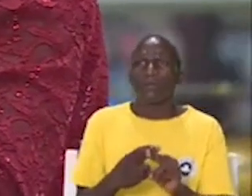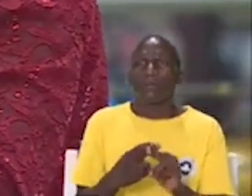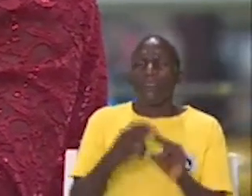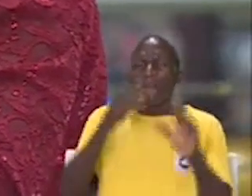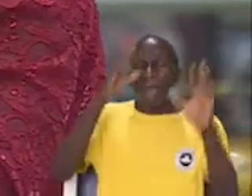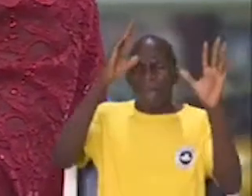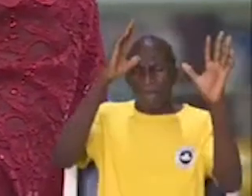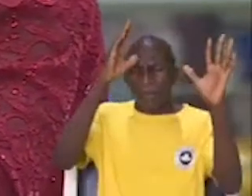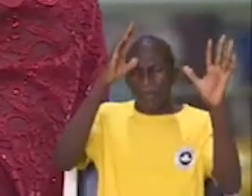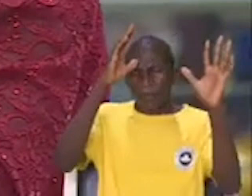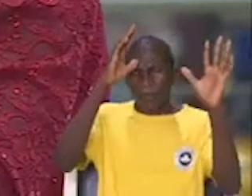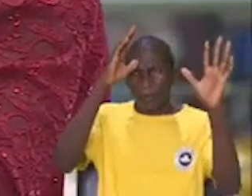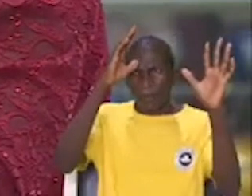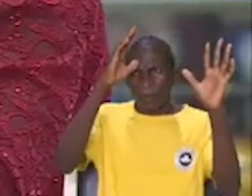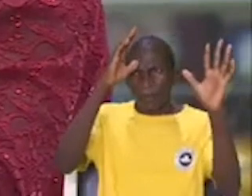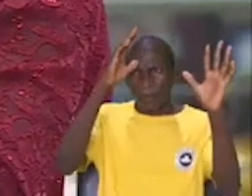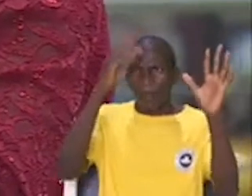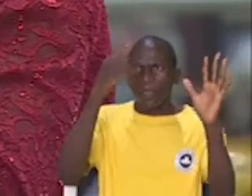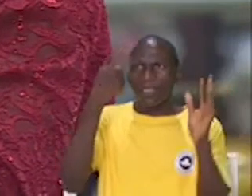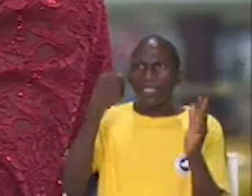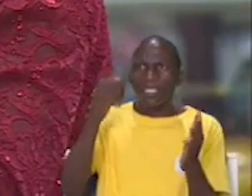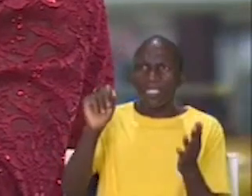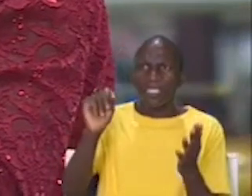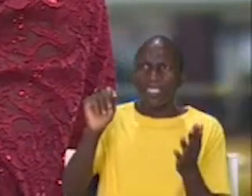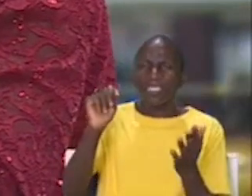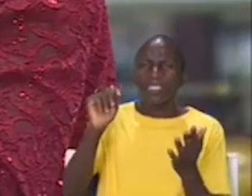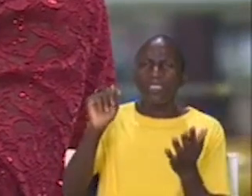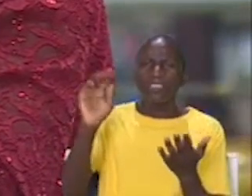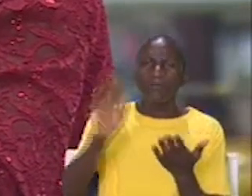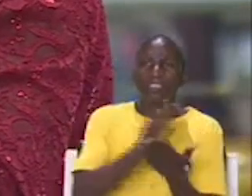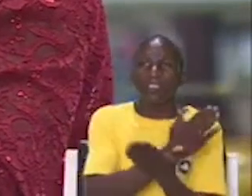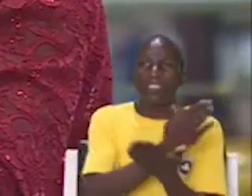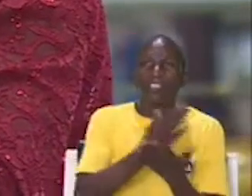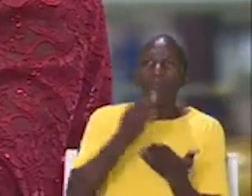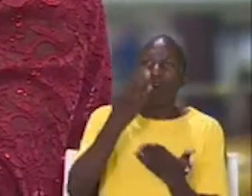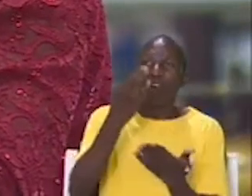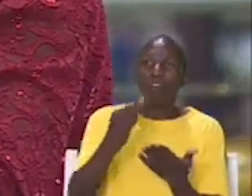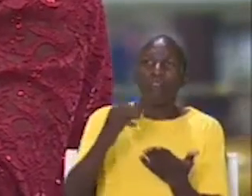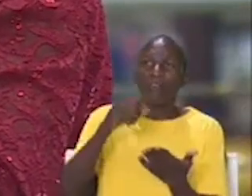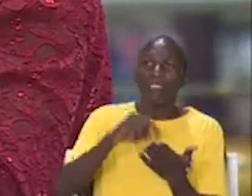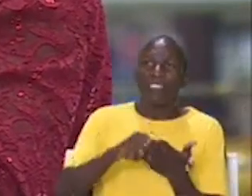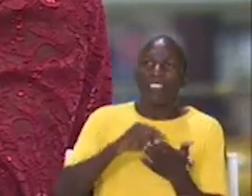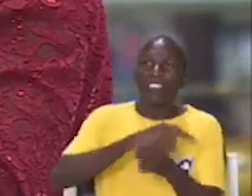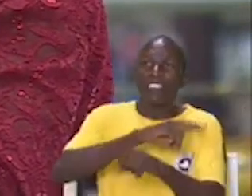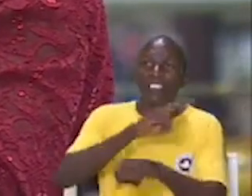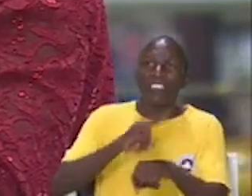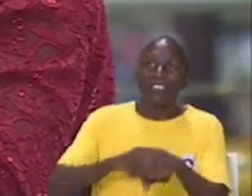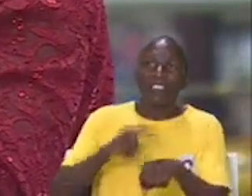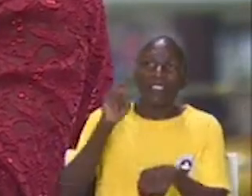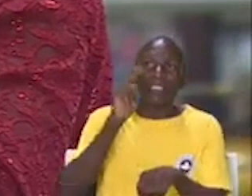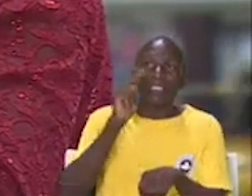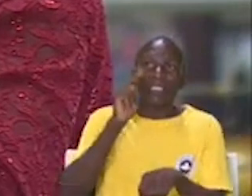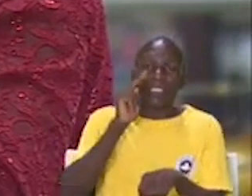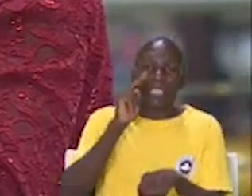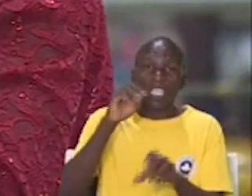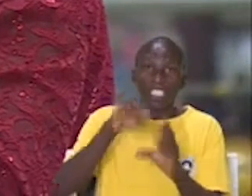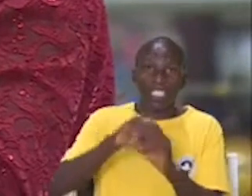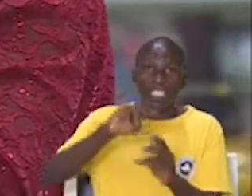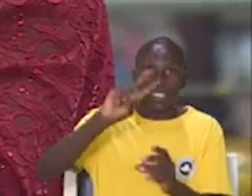Father, the anthem of this nation, Nigeria, says in the second